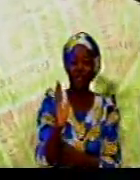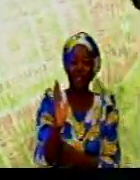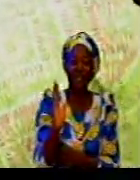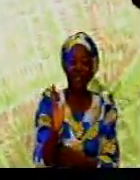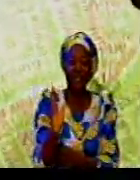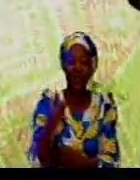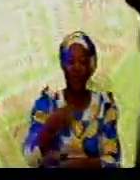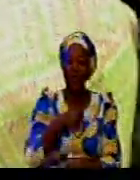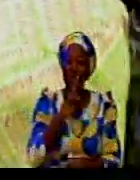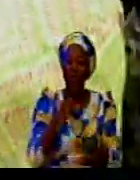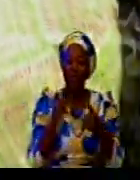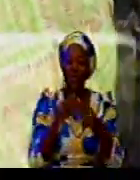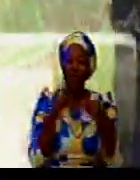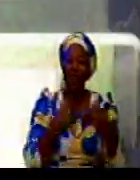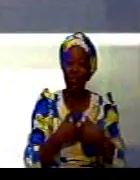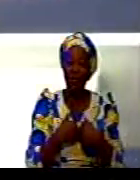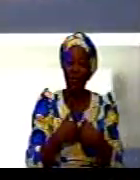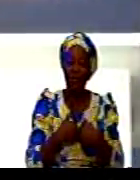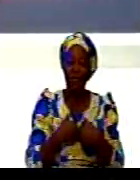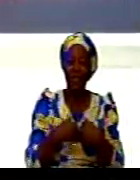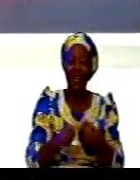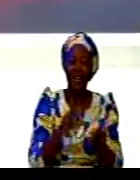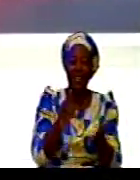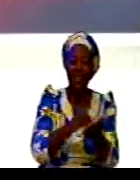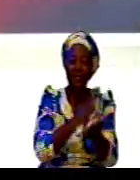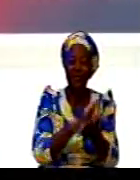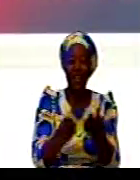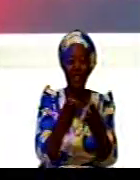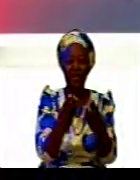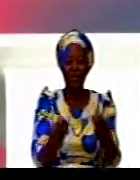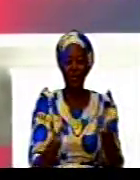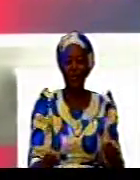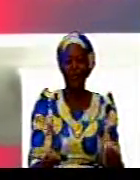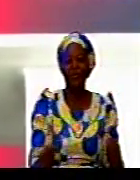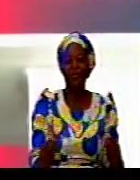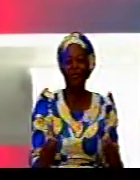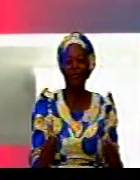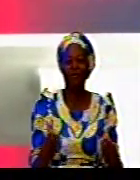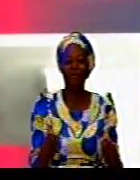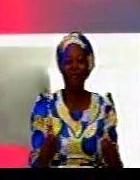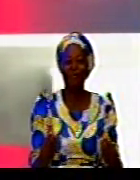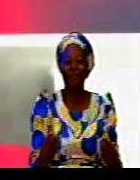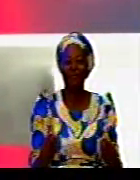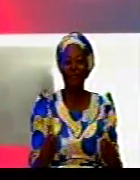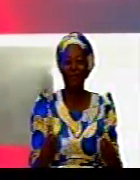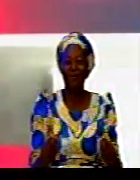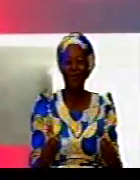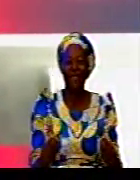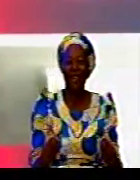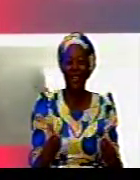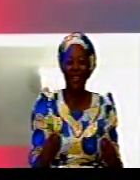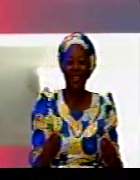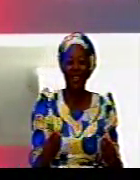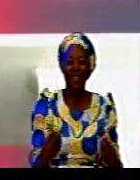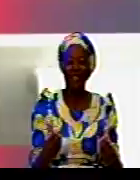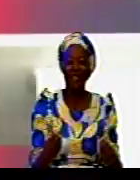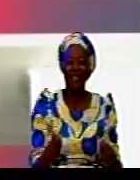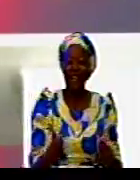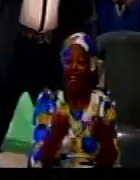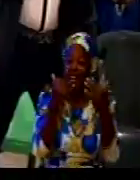Next month, by the grace of God, we're going to have divine